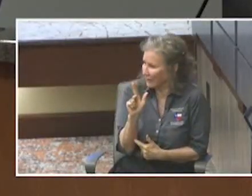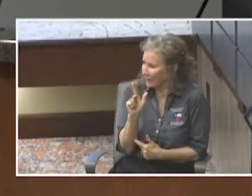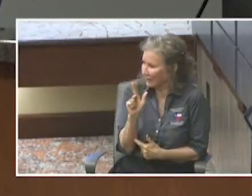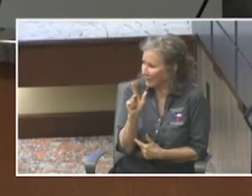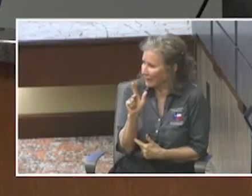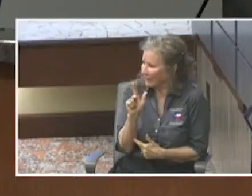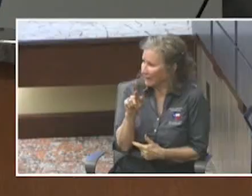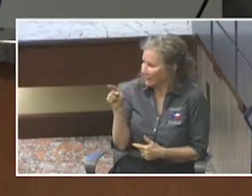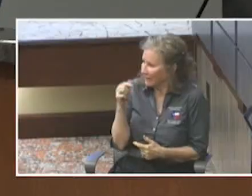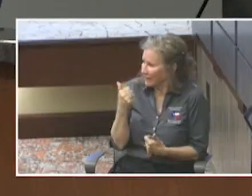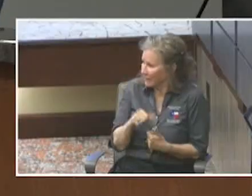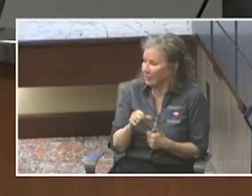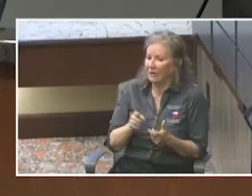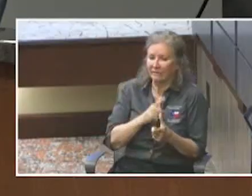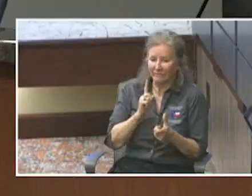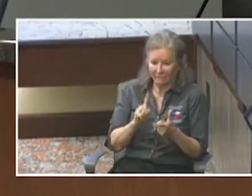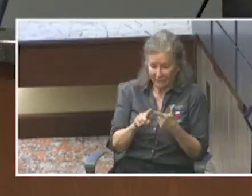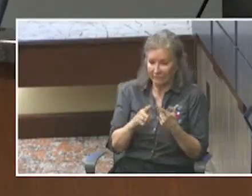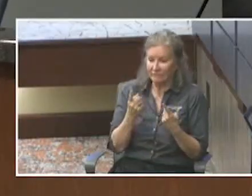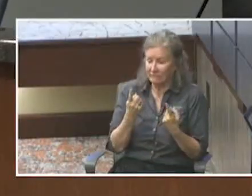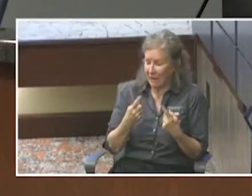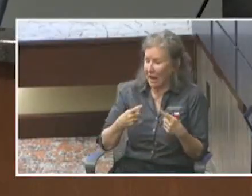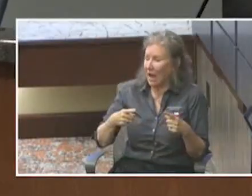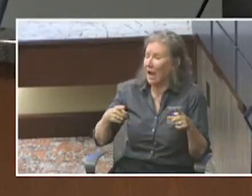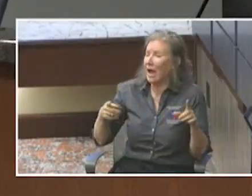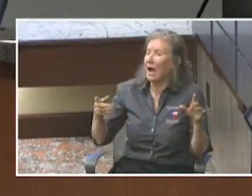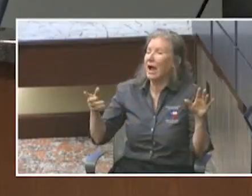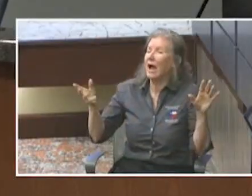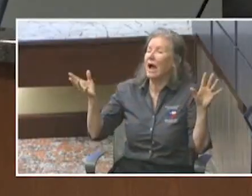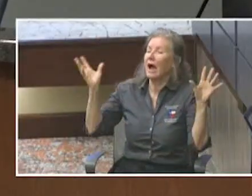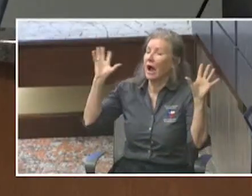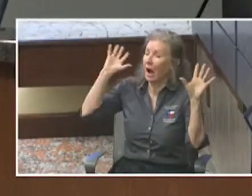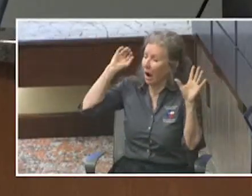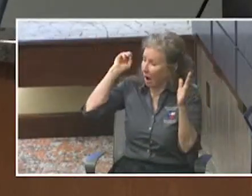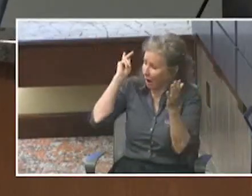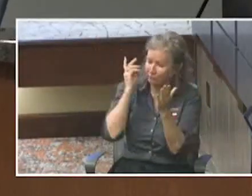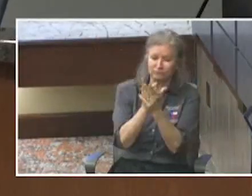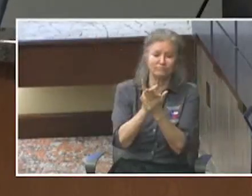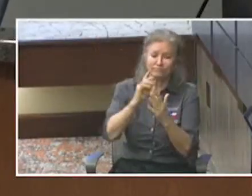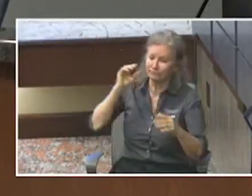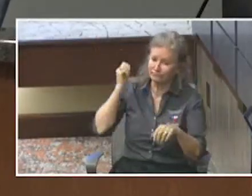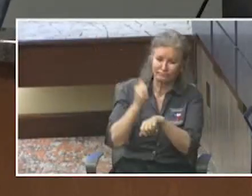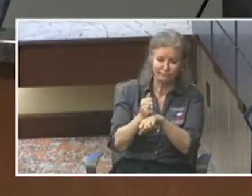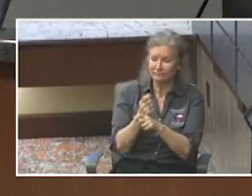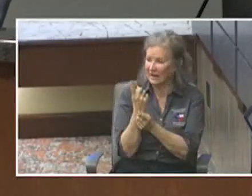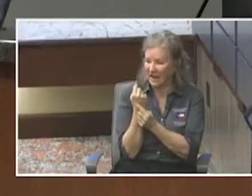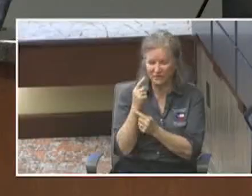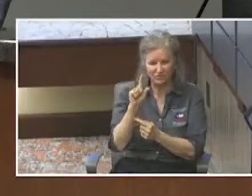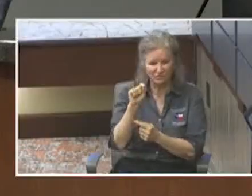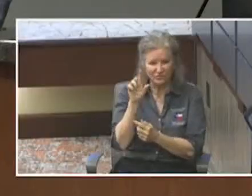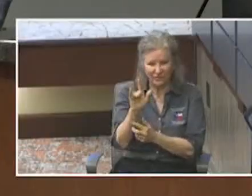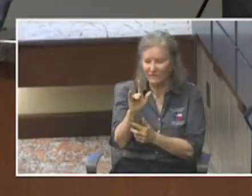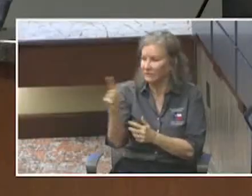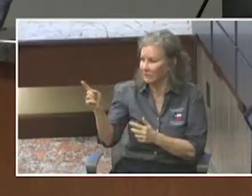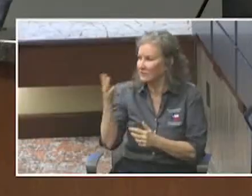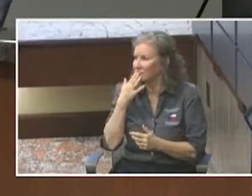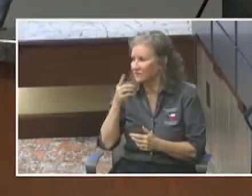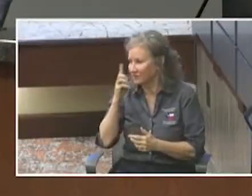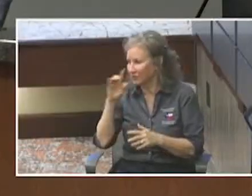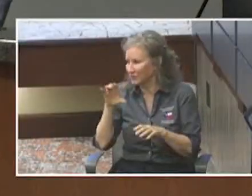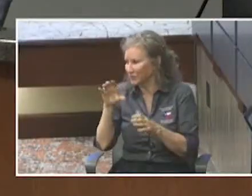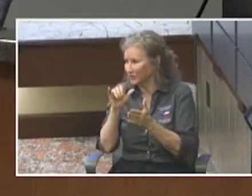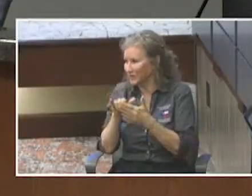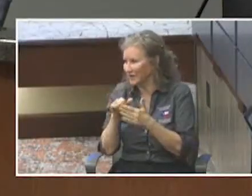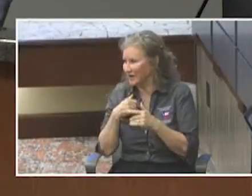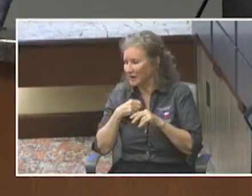it, late last year. So really appreciative of the work of your department, of legal, of everyone to get this done. And I'm looking forward